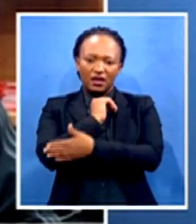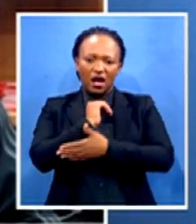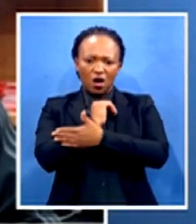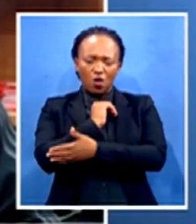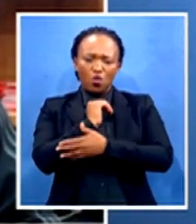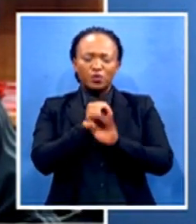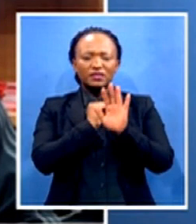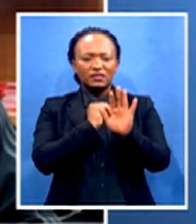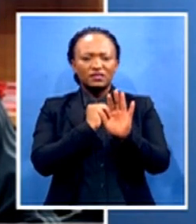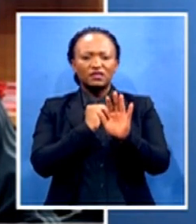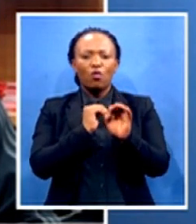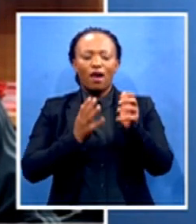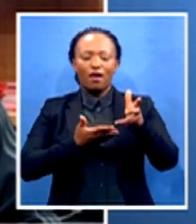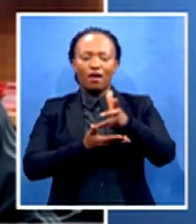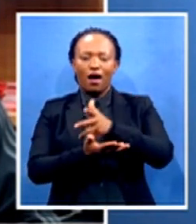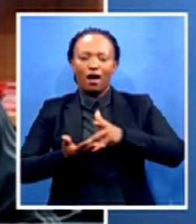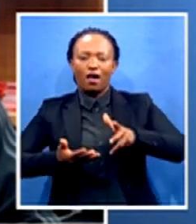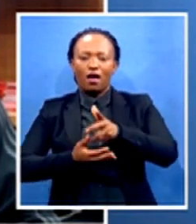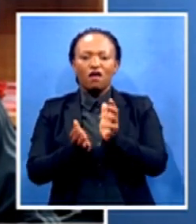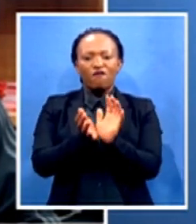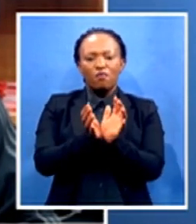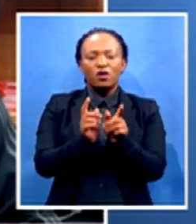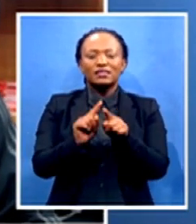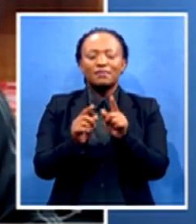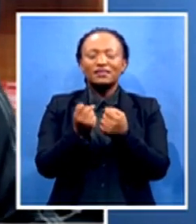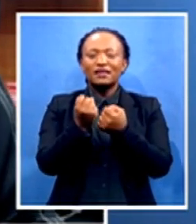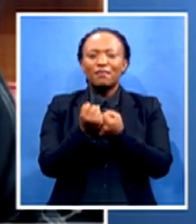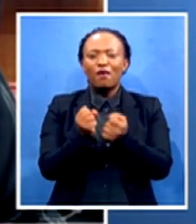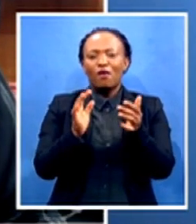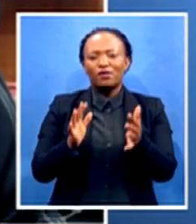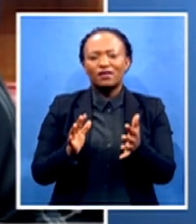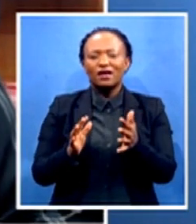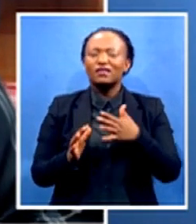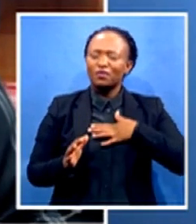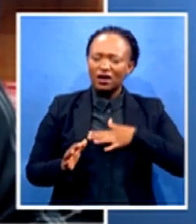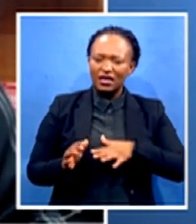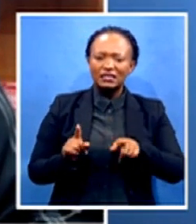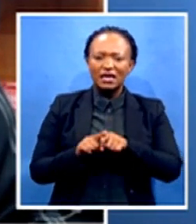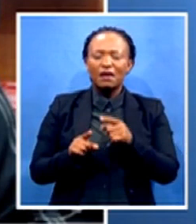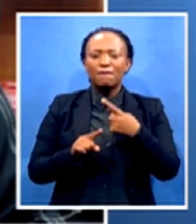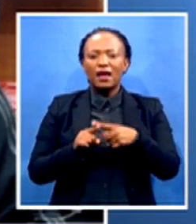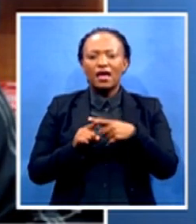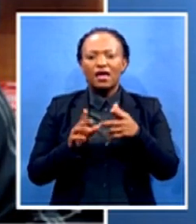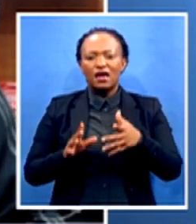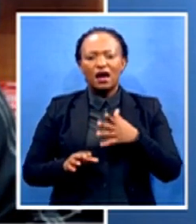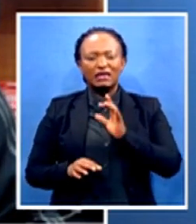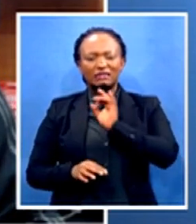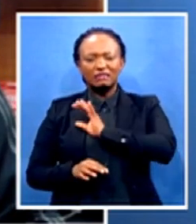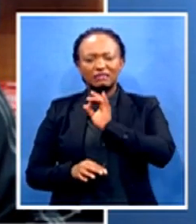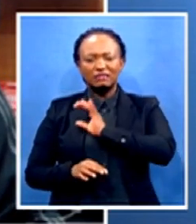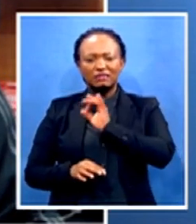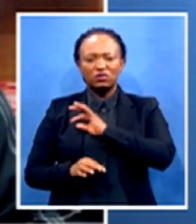Supporters are desperate. Players are fearful. Especially players like, for instance, at this moment of Kaizer Chiefs, Orlando Pirates and Sundowns, who are